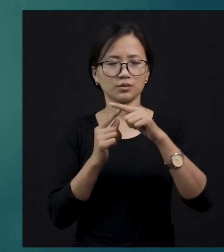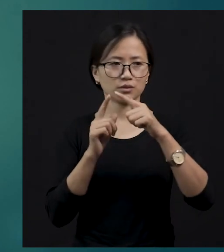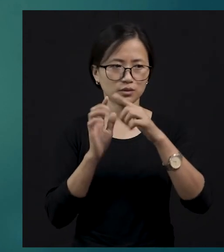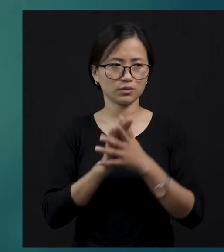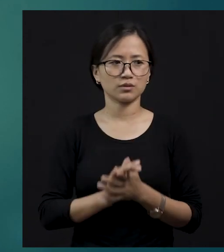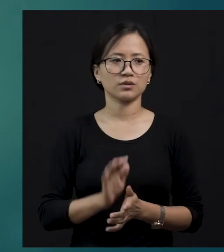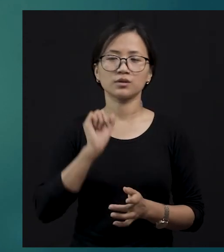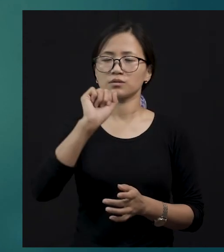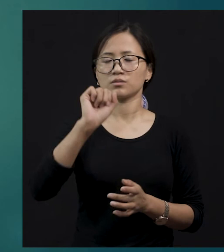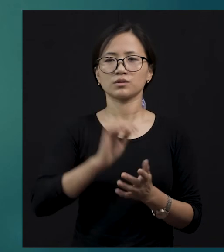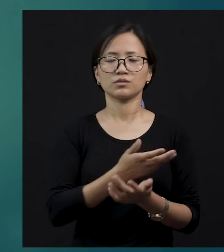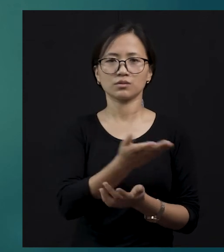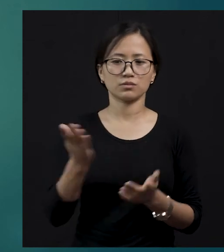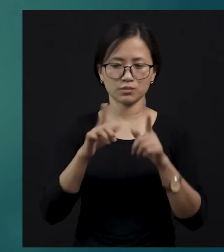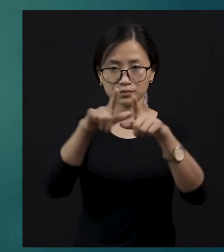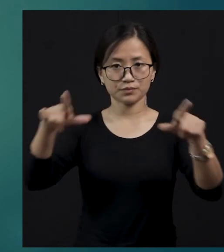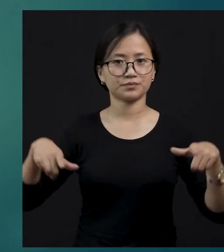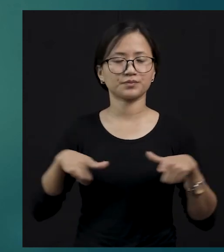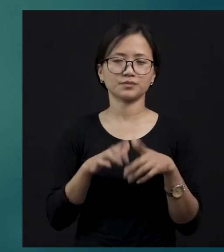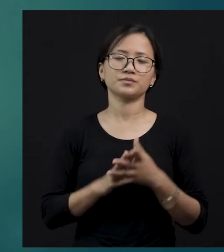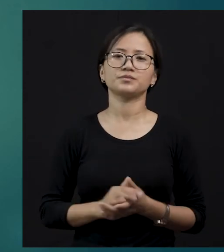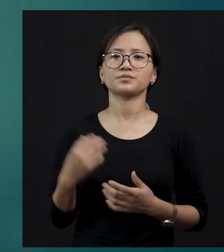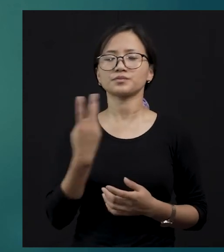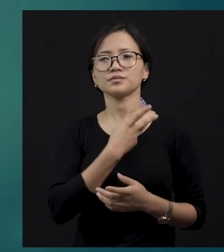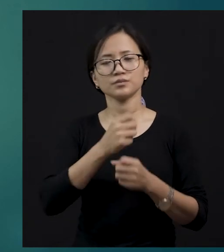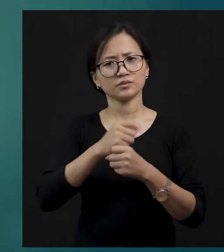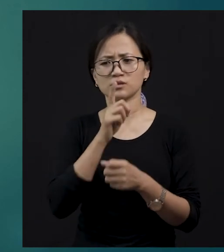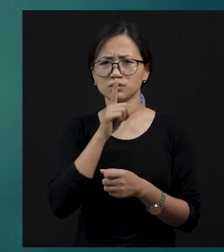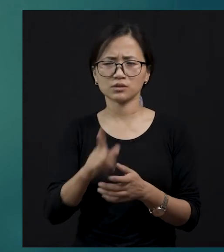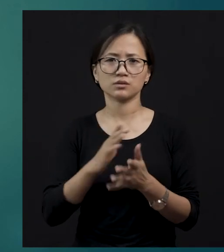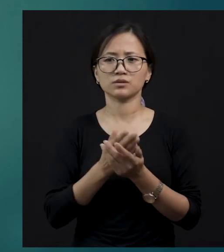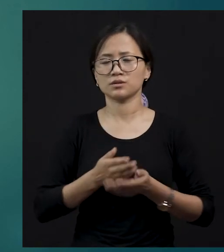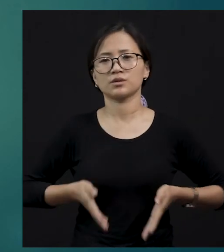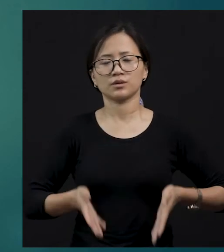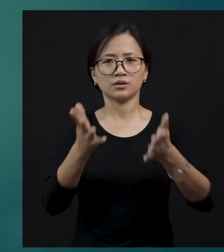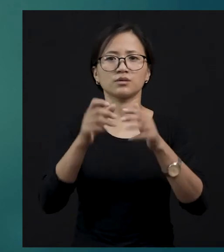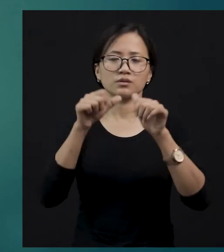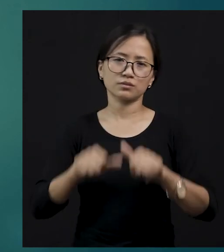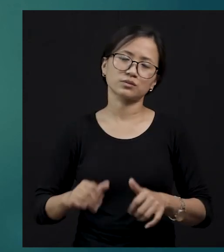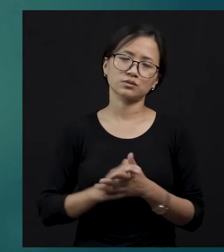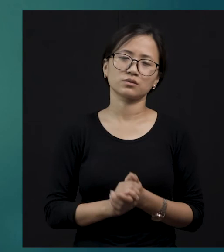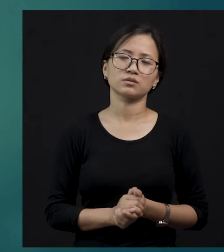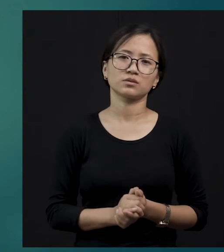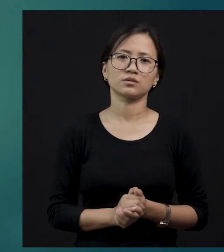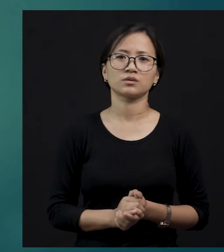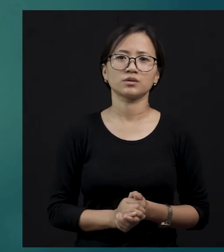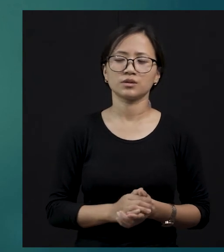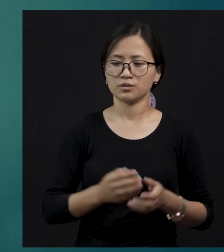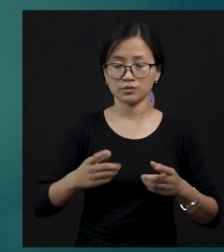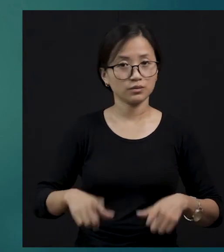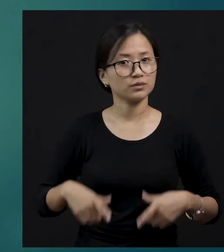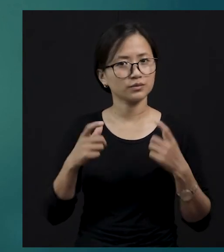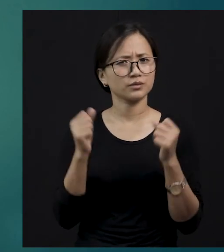but you and I, okay? We are made in such a way that we are able to adapt ourselves. If you have been